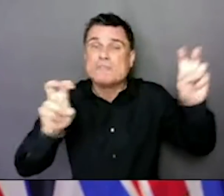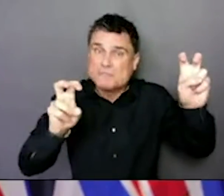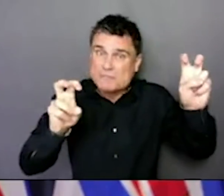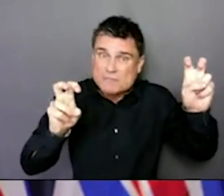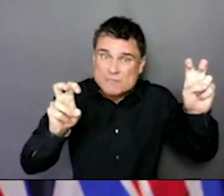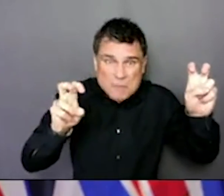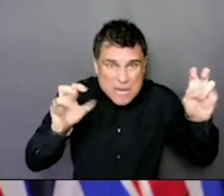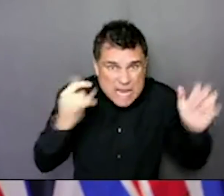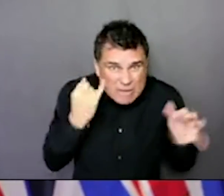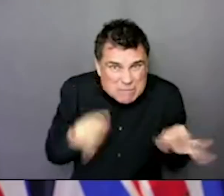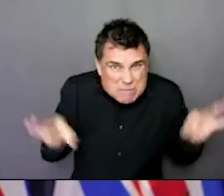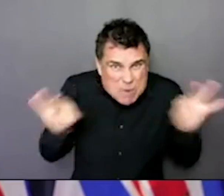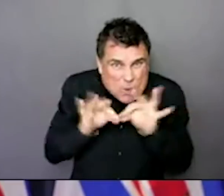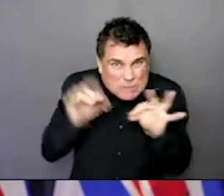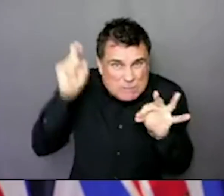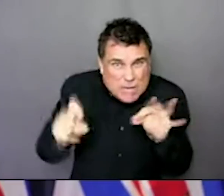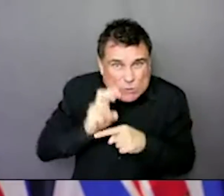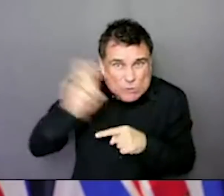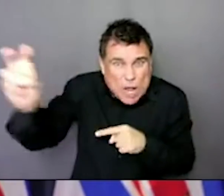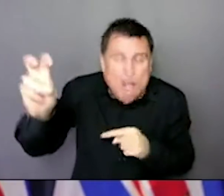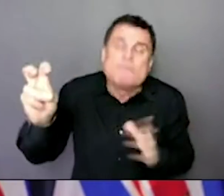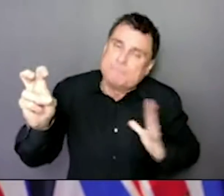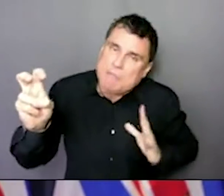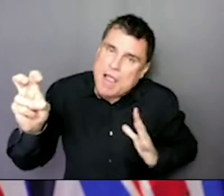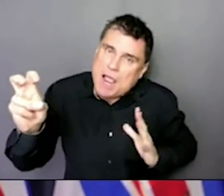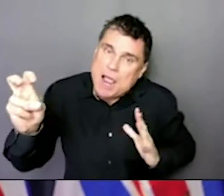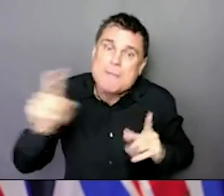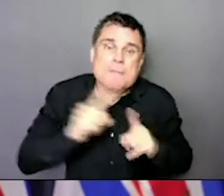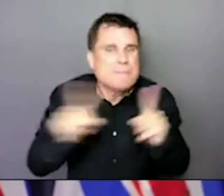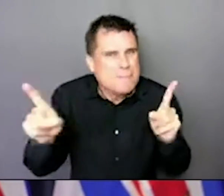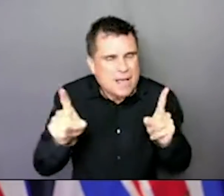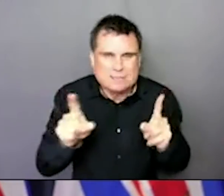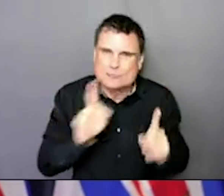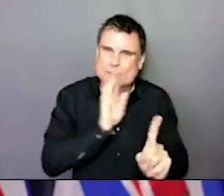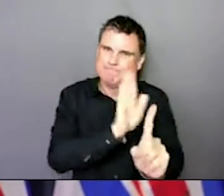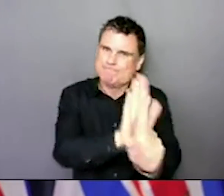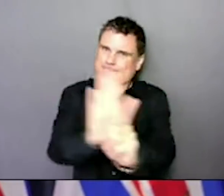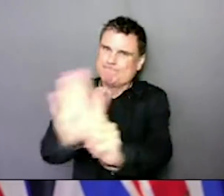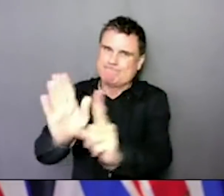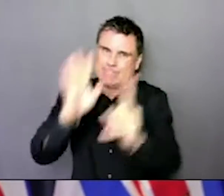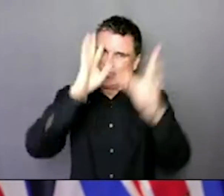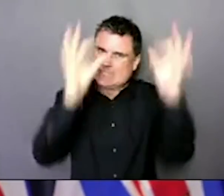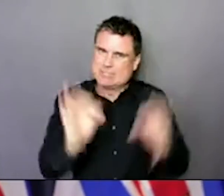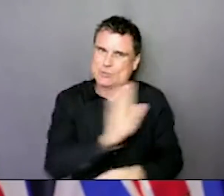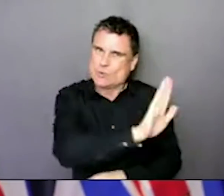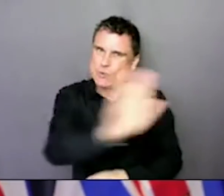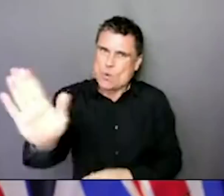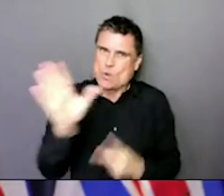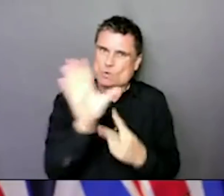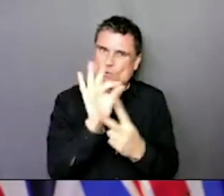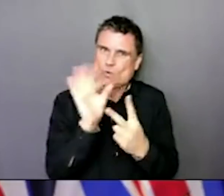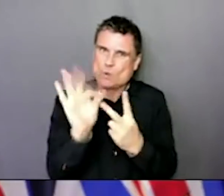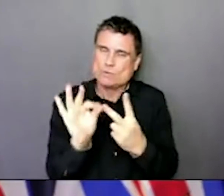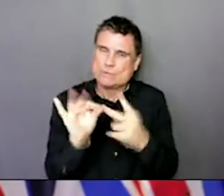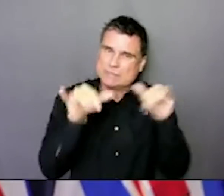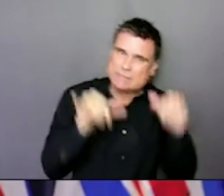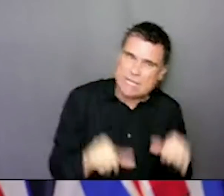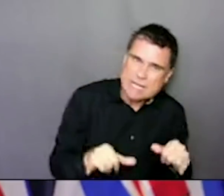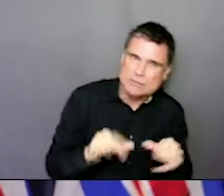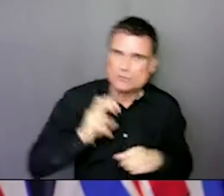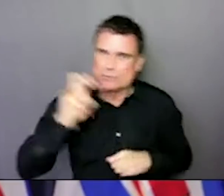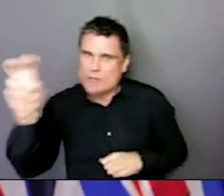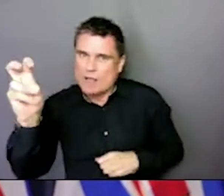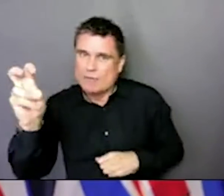day. There is no prohibition in terms of a legal requirement, but there is, I believe, a moral obligation